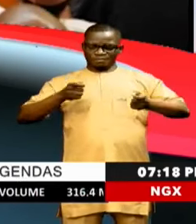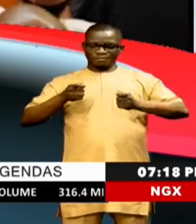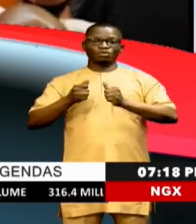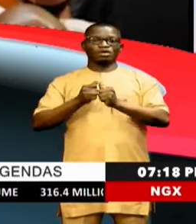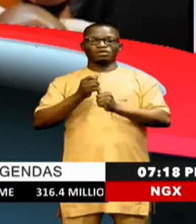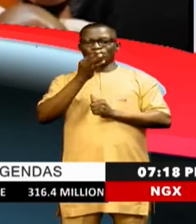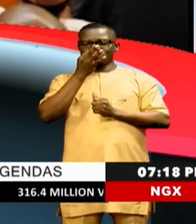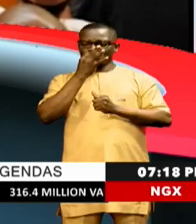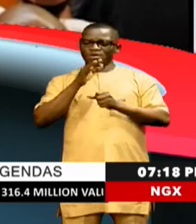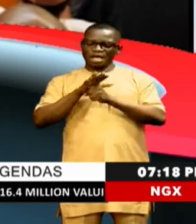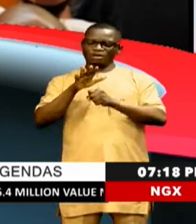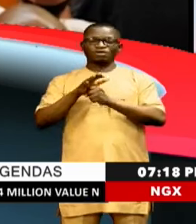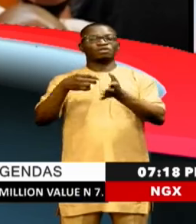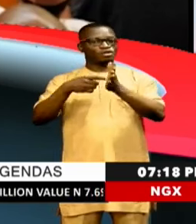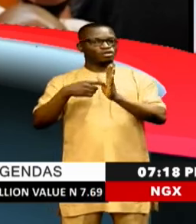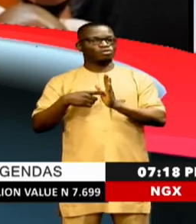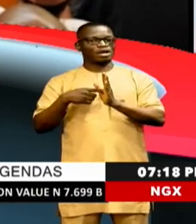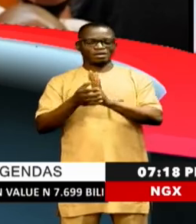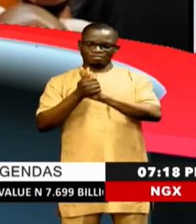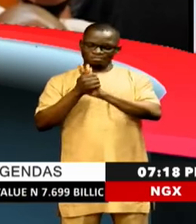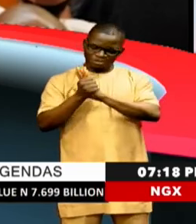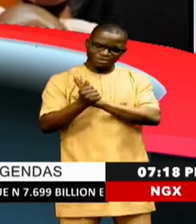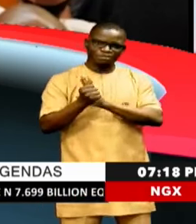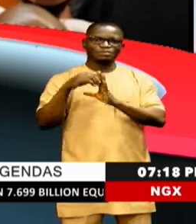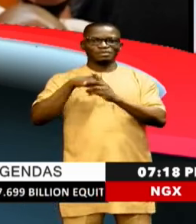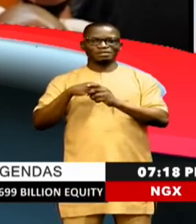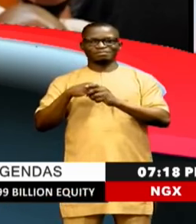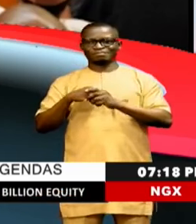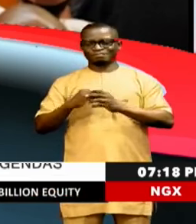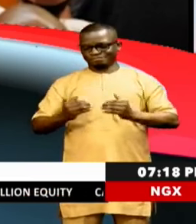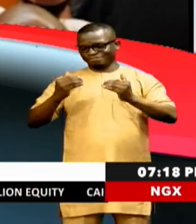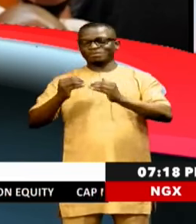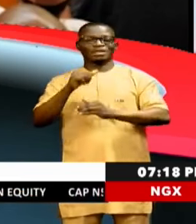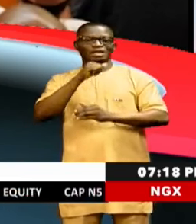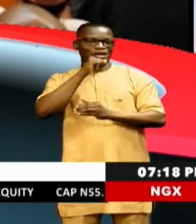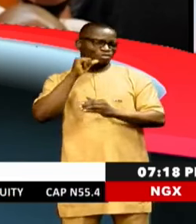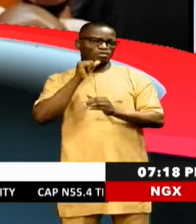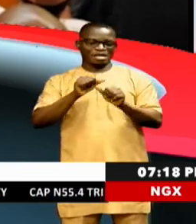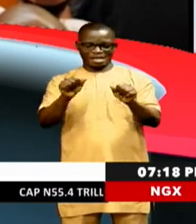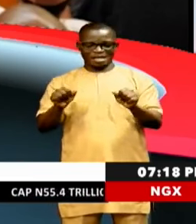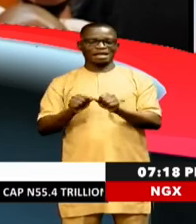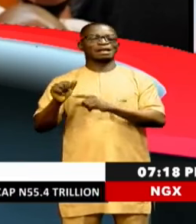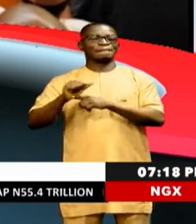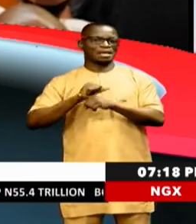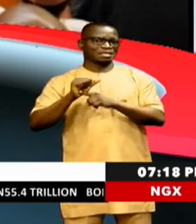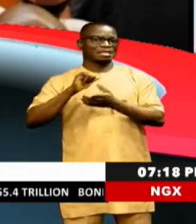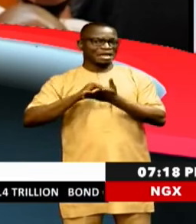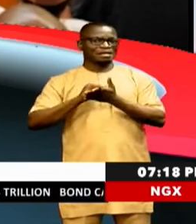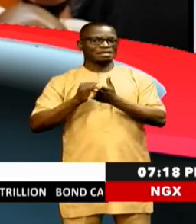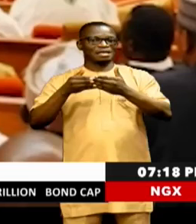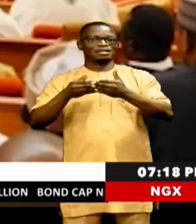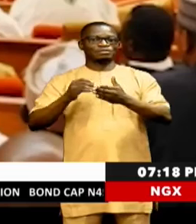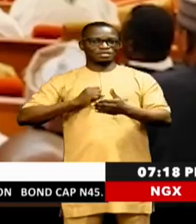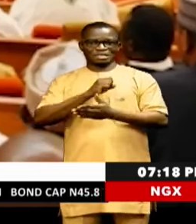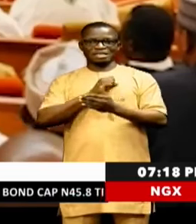production requires the acquisition of skills in advanced agricultural practices. This prompted the Senate to pass